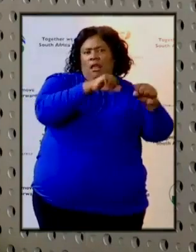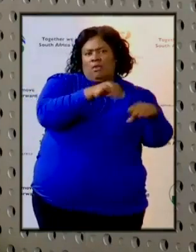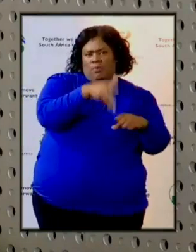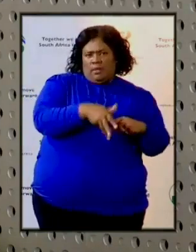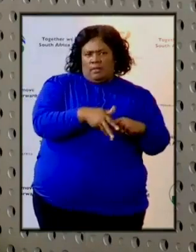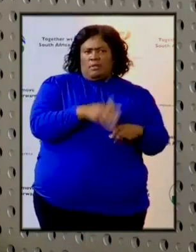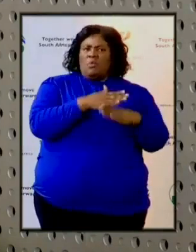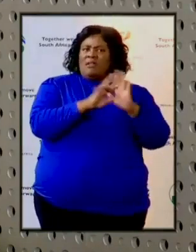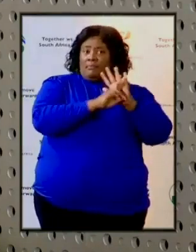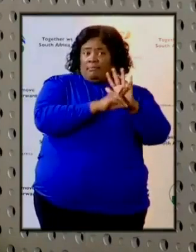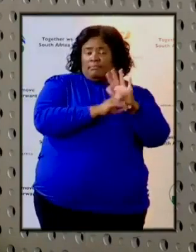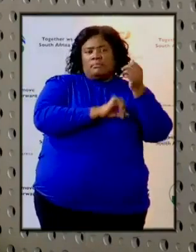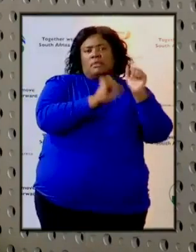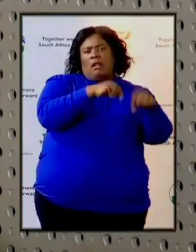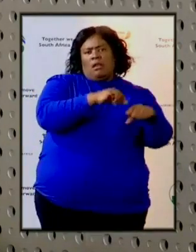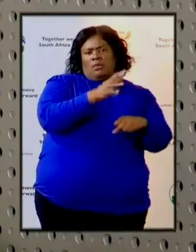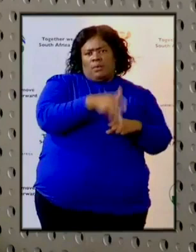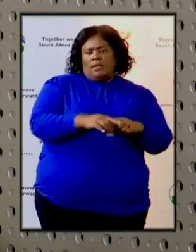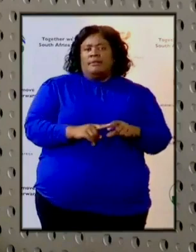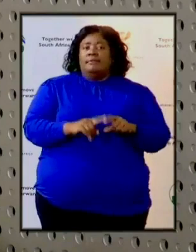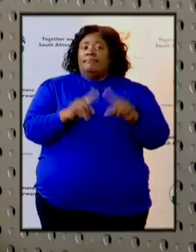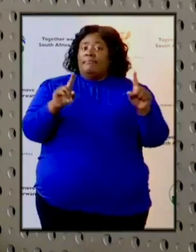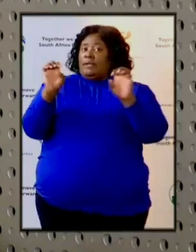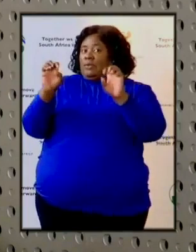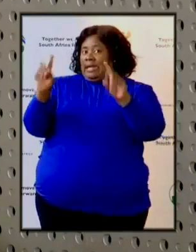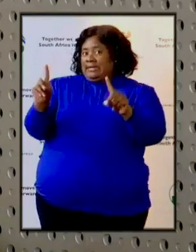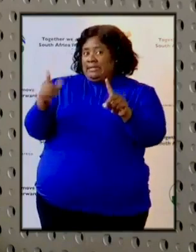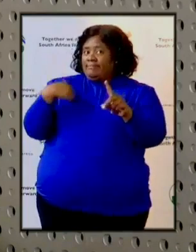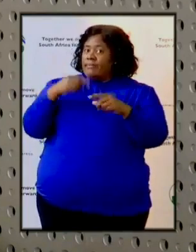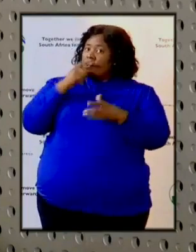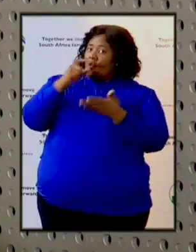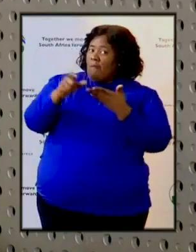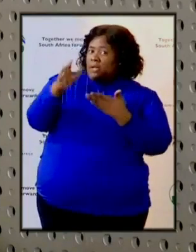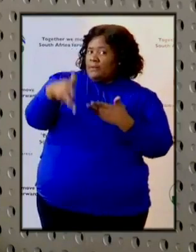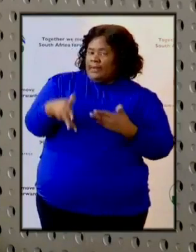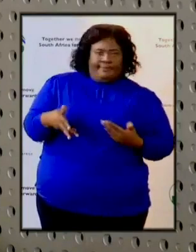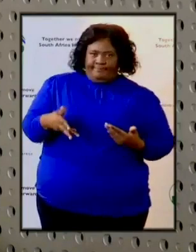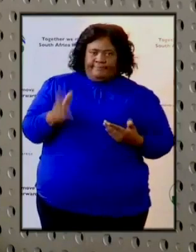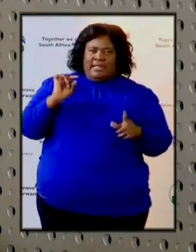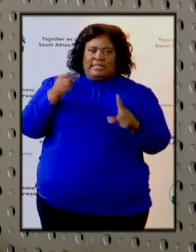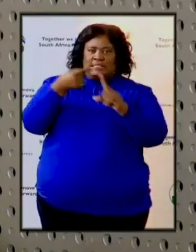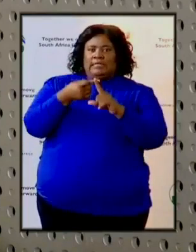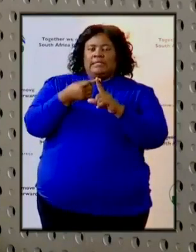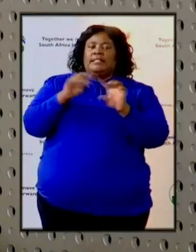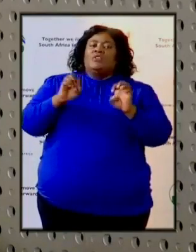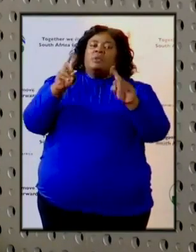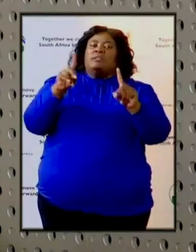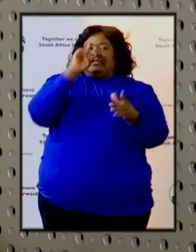I will not comment on that until the education